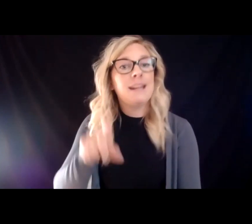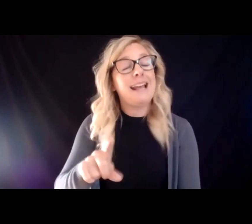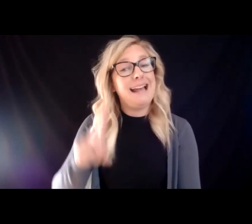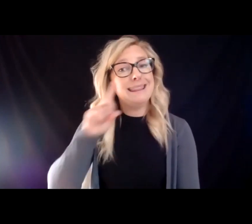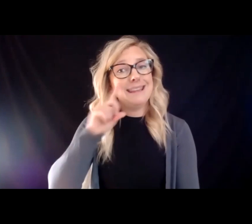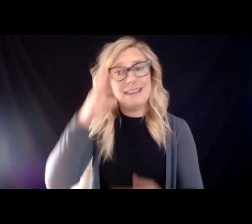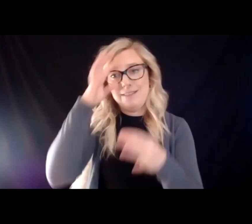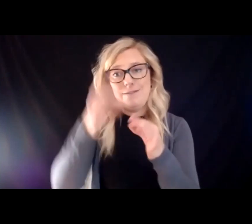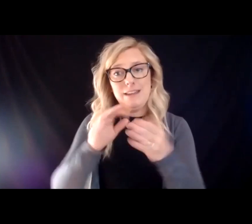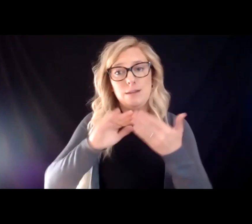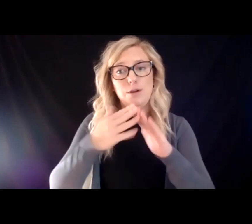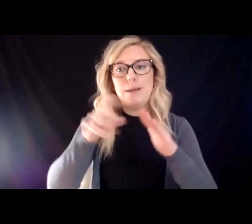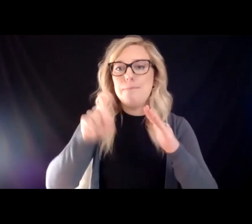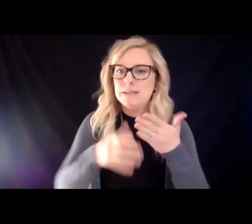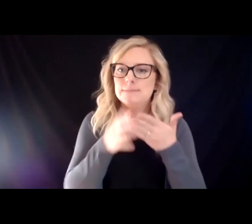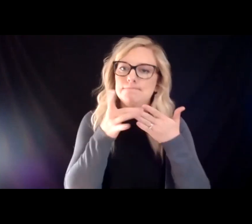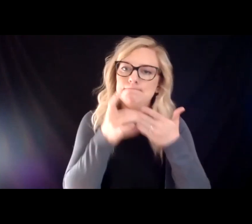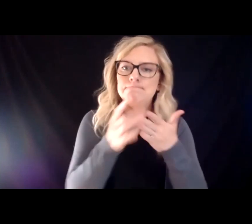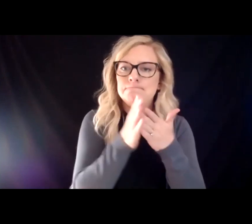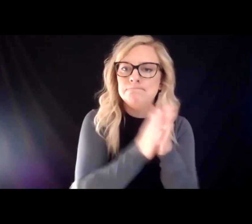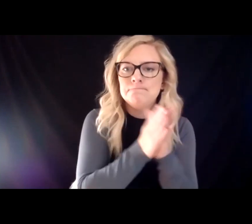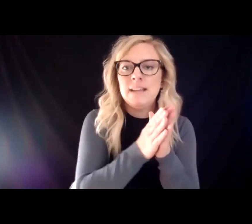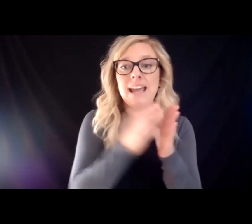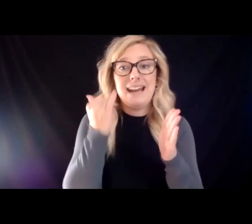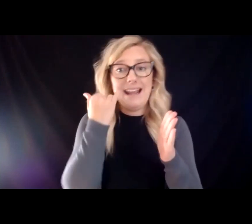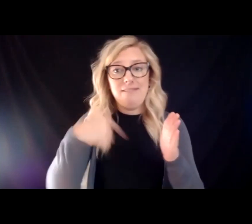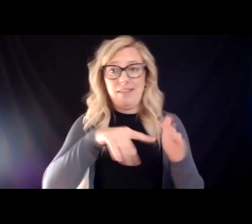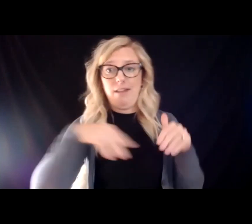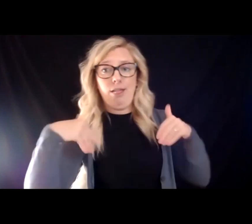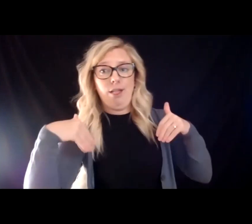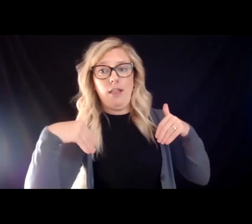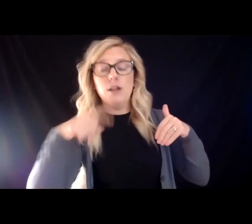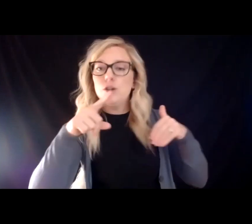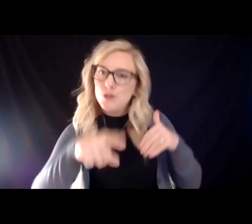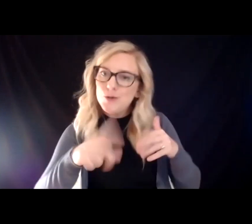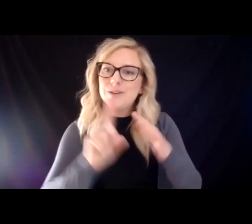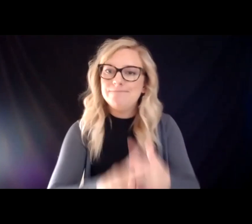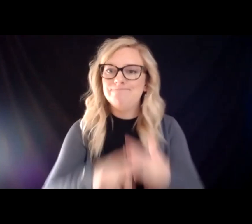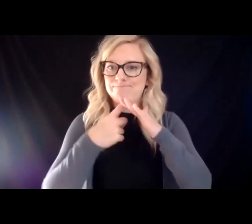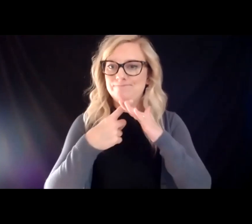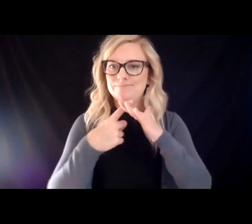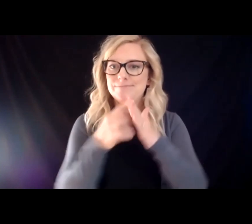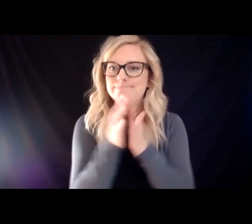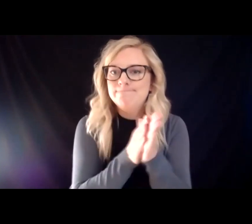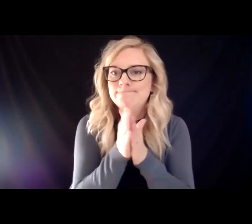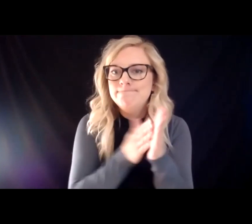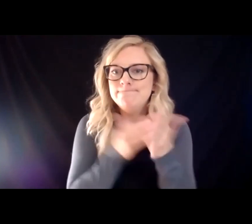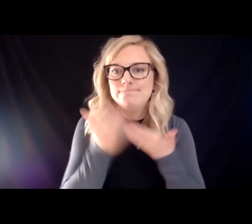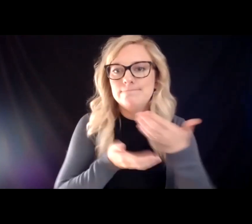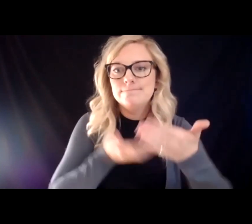you can be that igniter, that one who begins this initiative and perhaps even bring